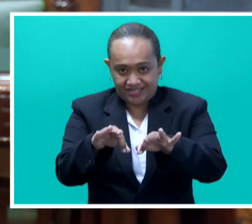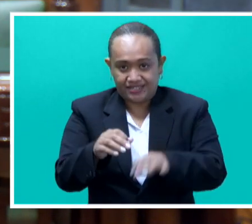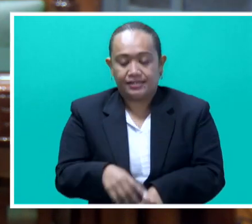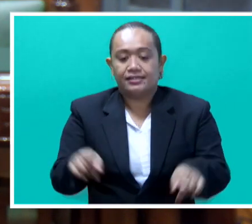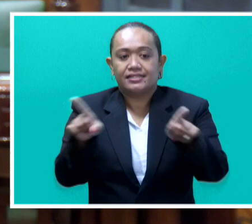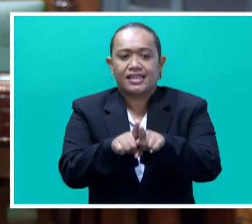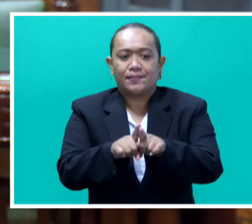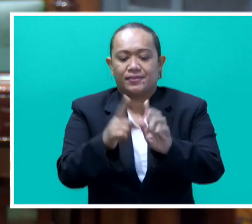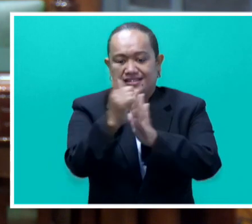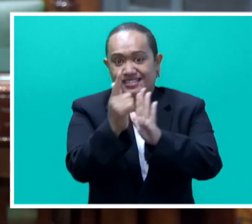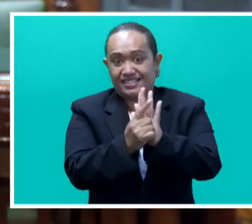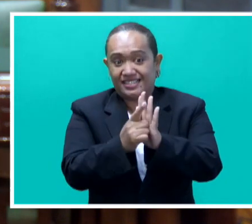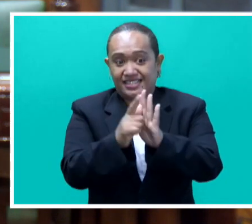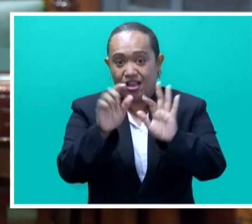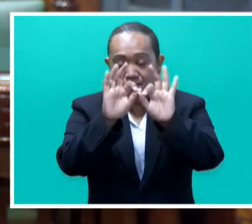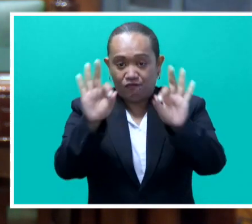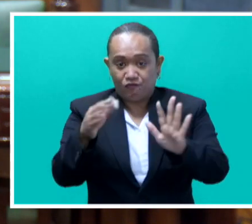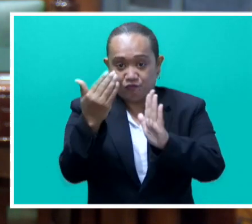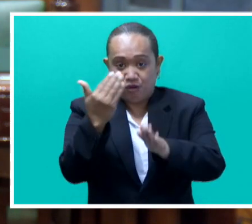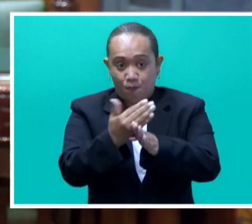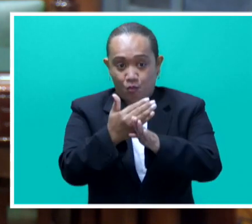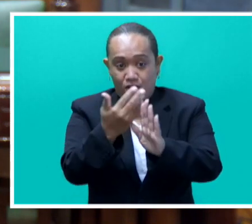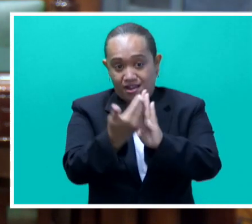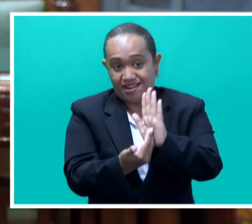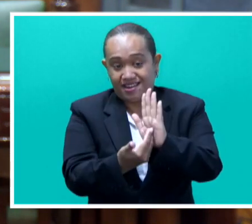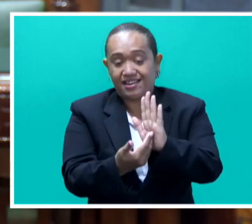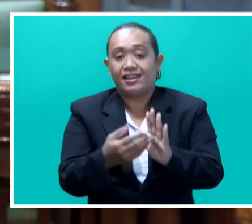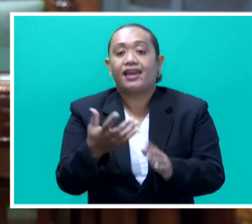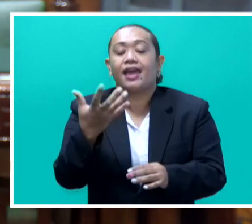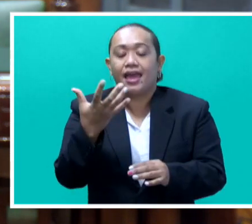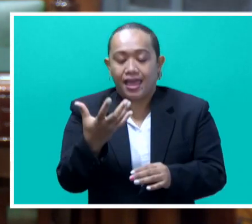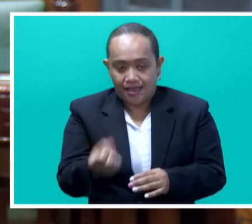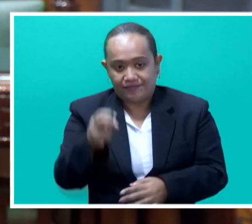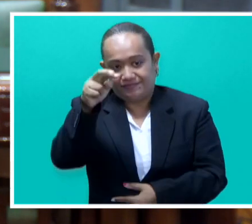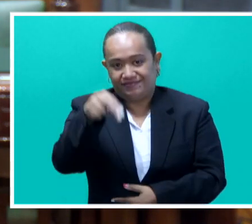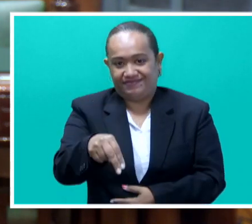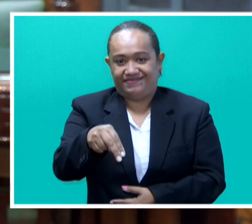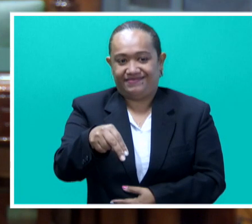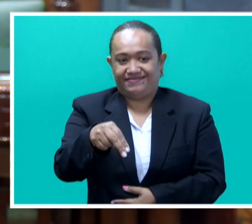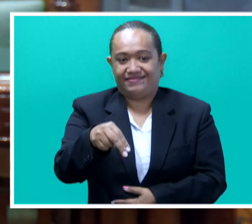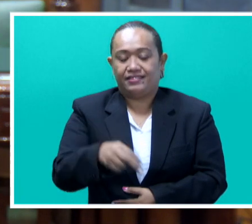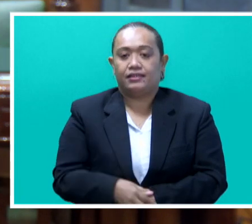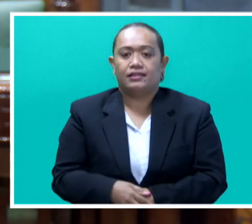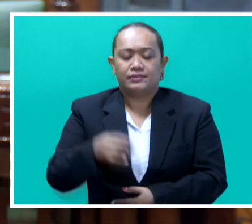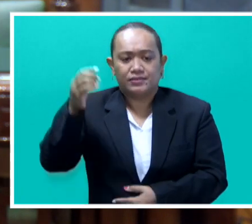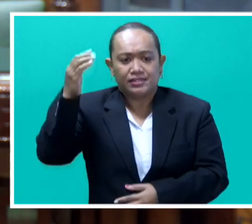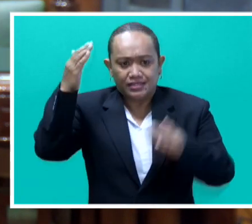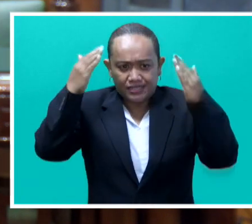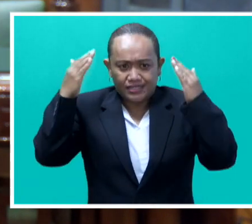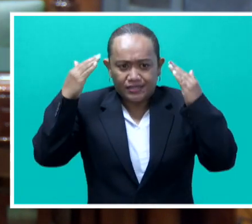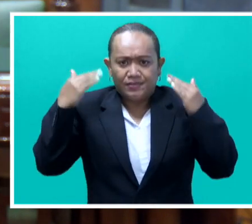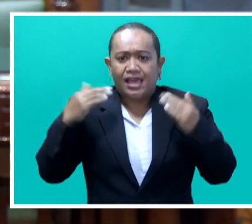framework, financial backing, and human capacity are required for effective planning. Mr. Speaker, sir, I had informed this